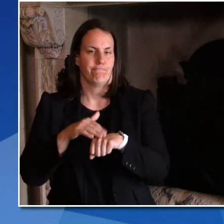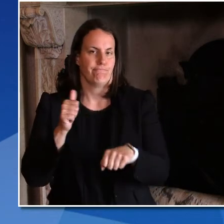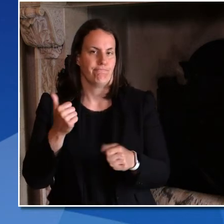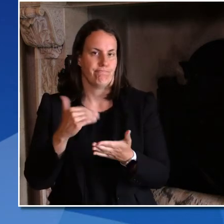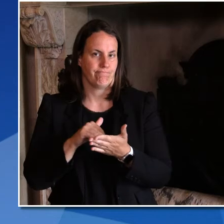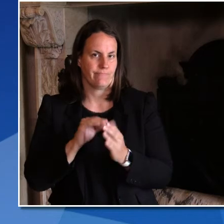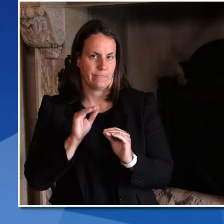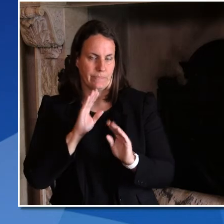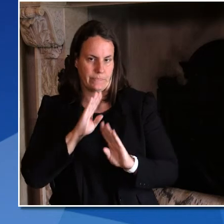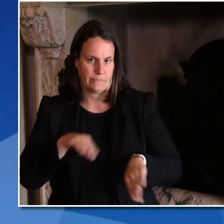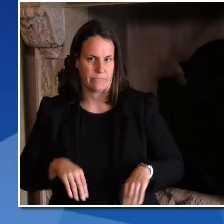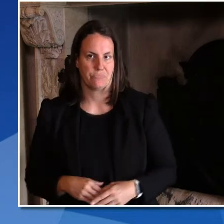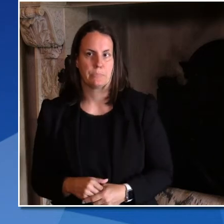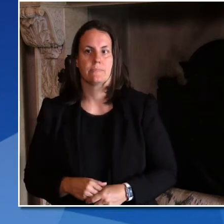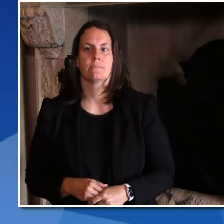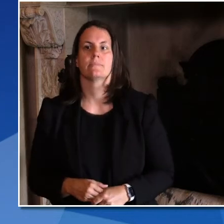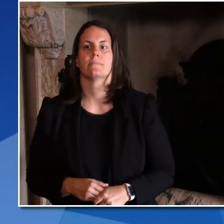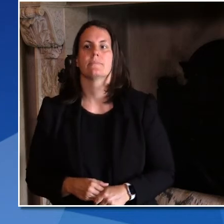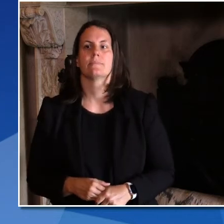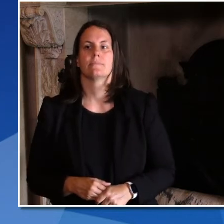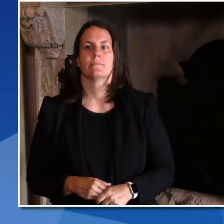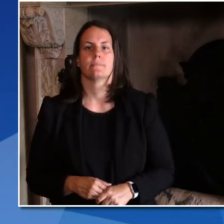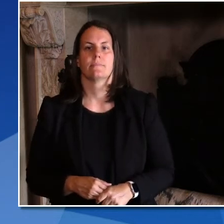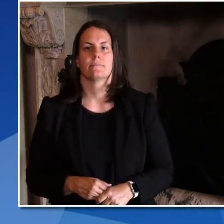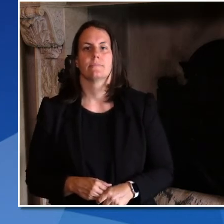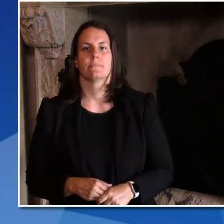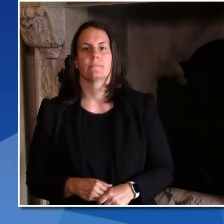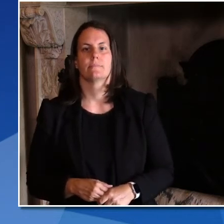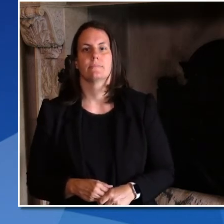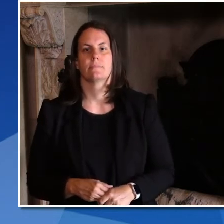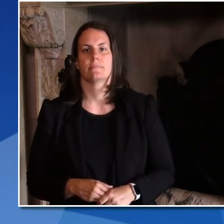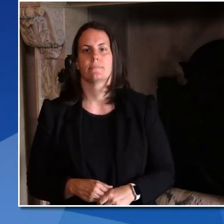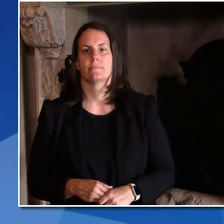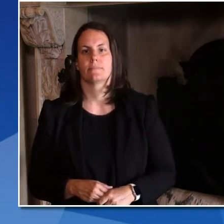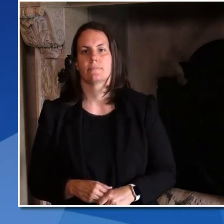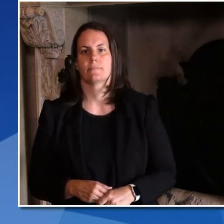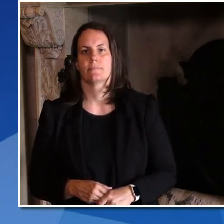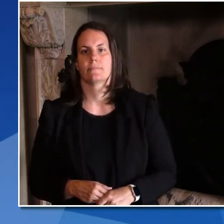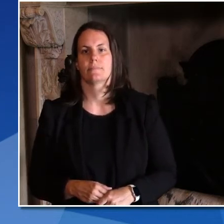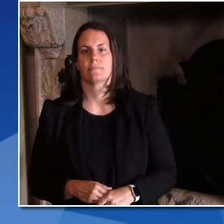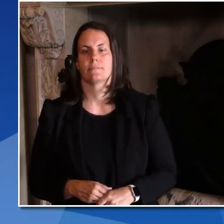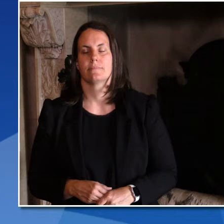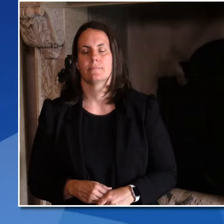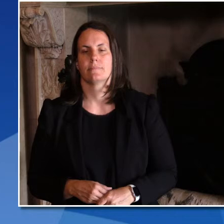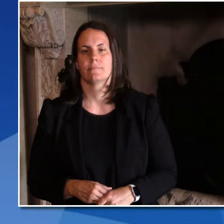And a reminder, *6 to unmute your phones. Courtney Garish?